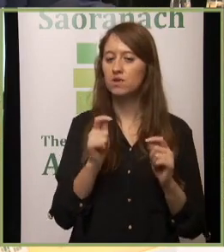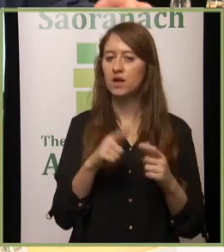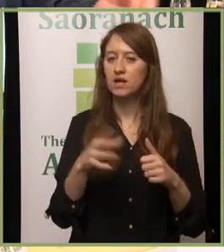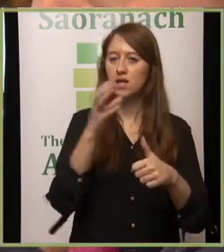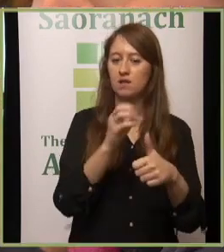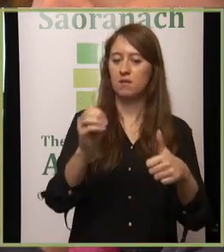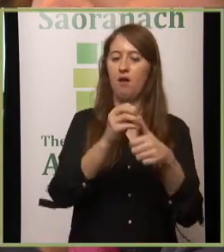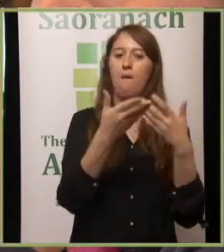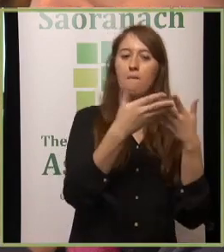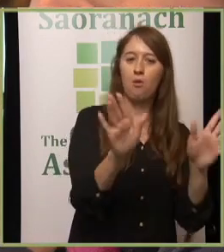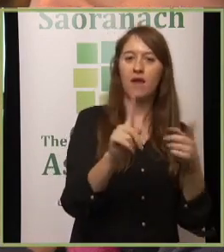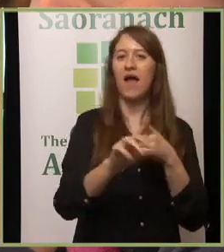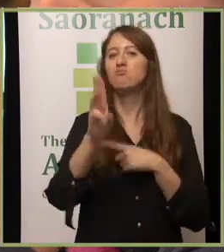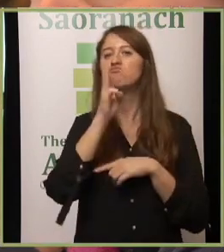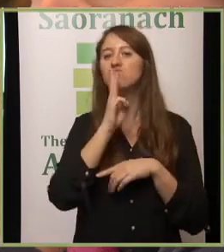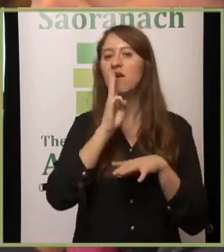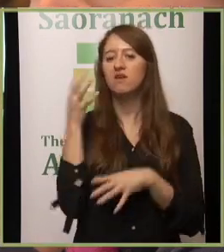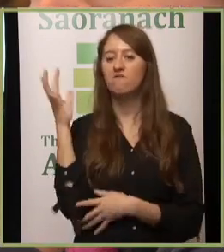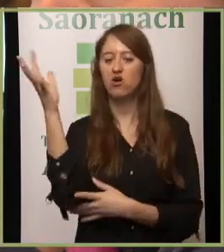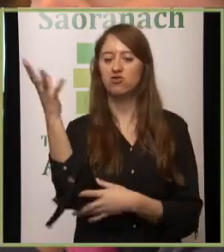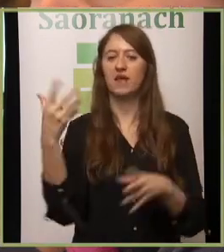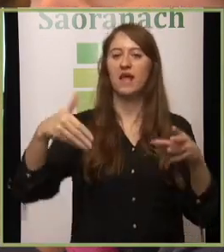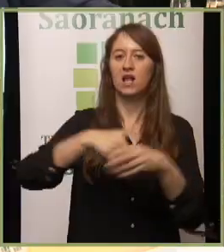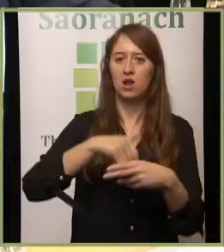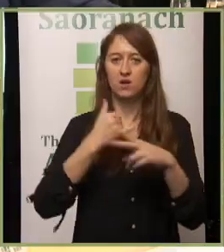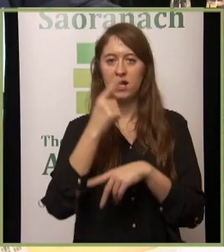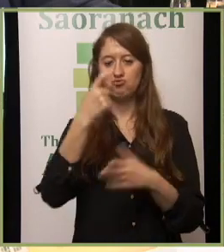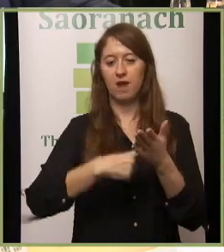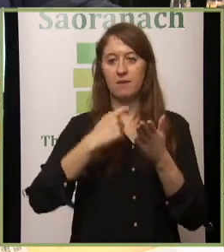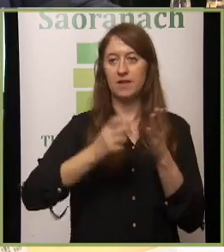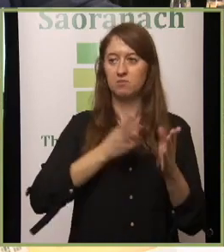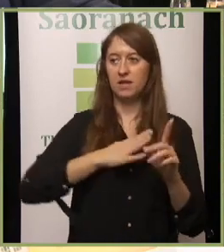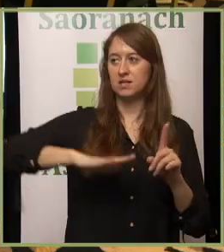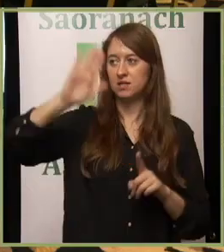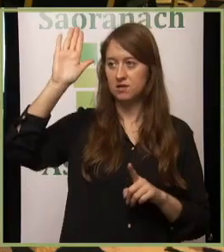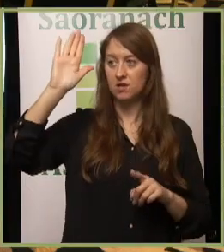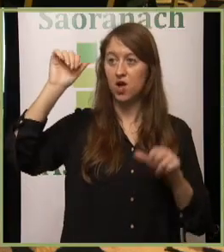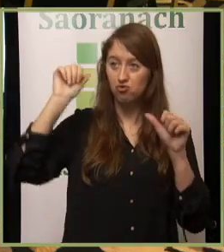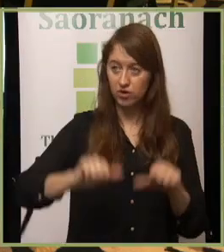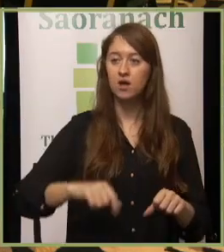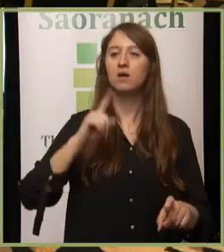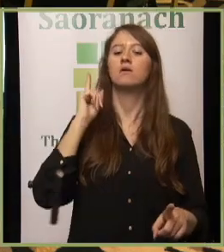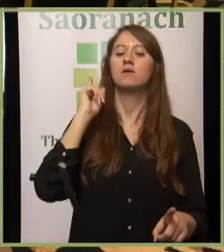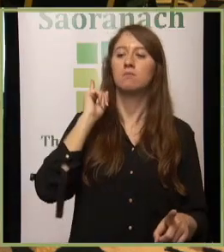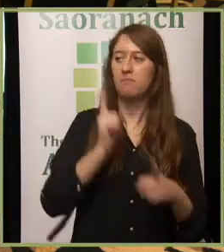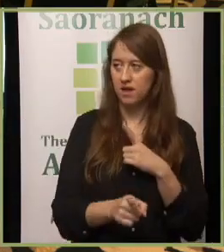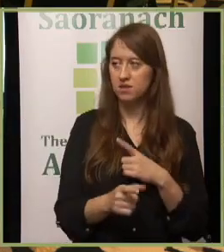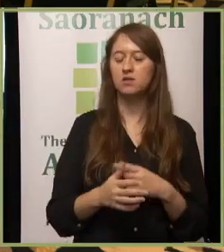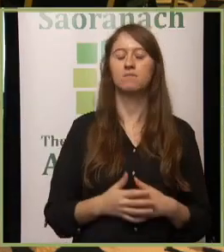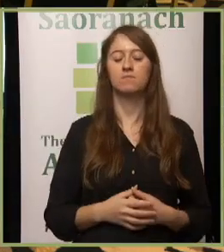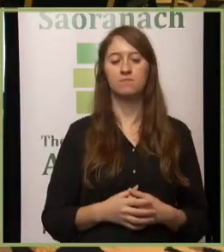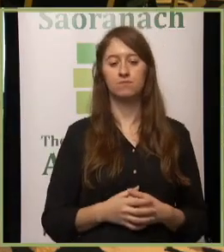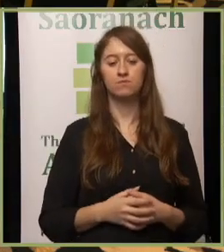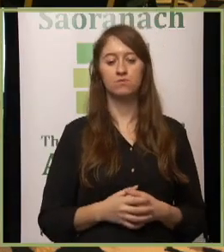of public and private forestry to be included in that recommendation, please raise your hand if you agree with that.